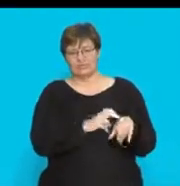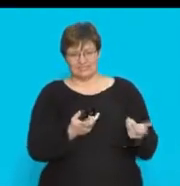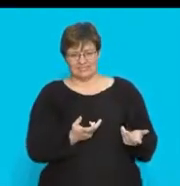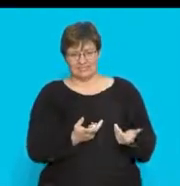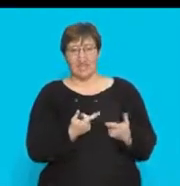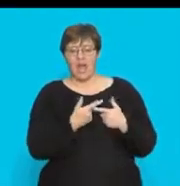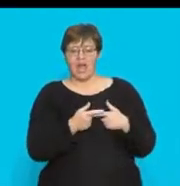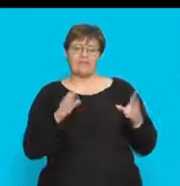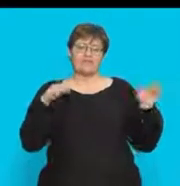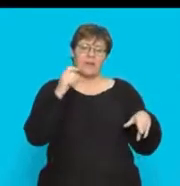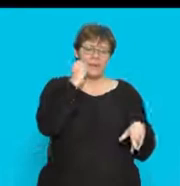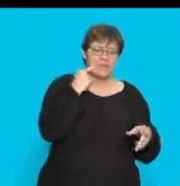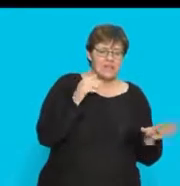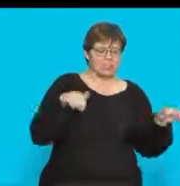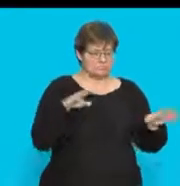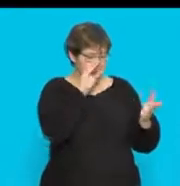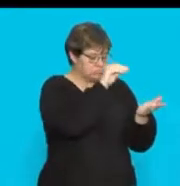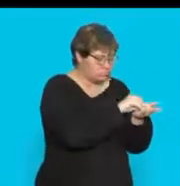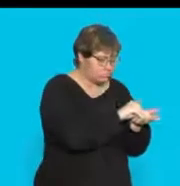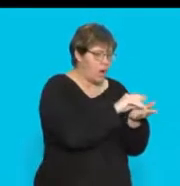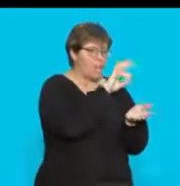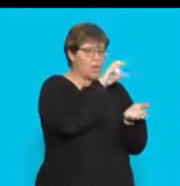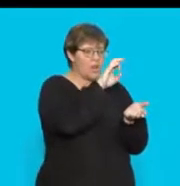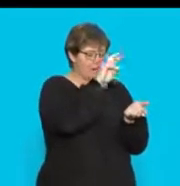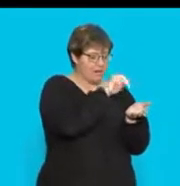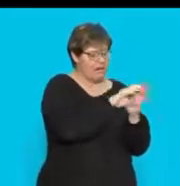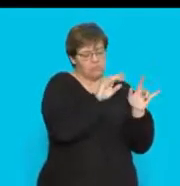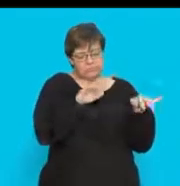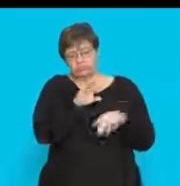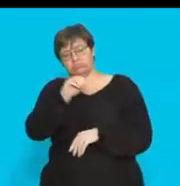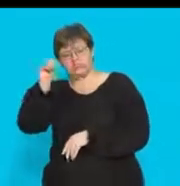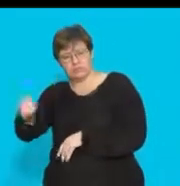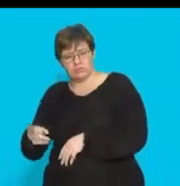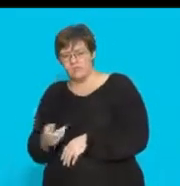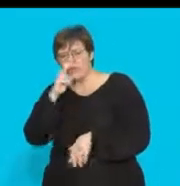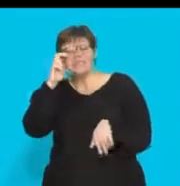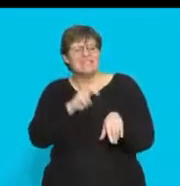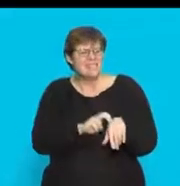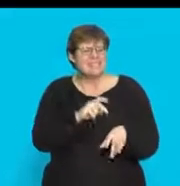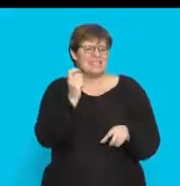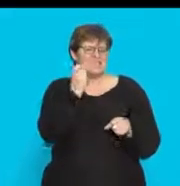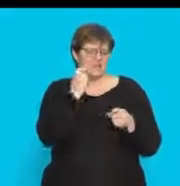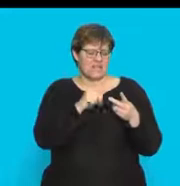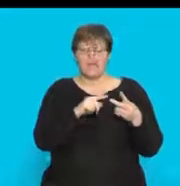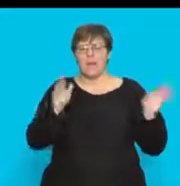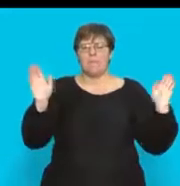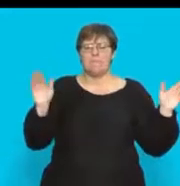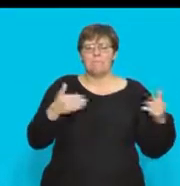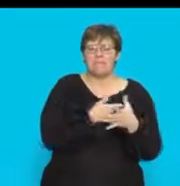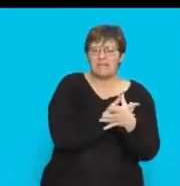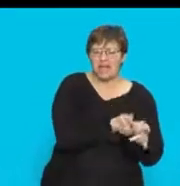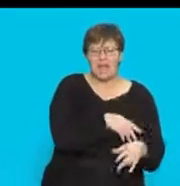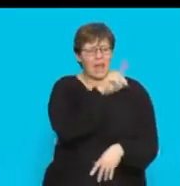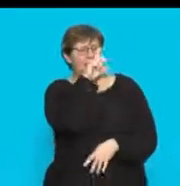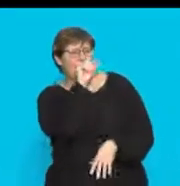right, is pollinators. If I don't have a flower, what do I not need? I don't need the bees, I don't need butterflies, I don't